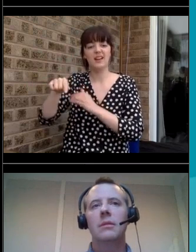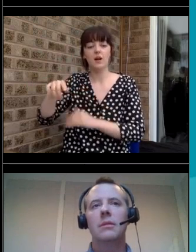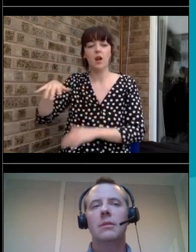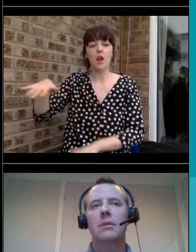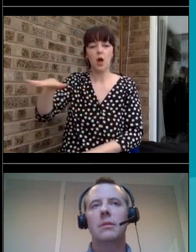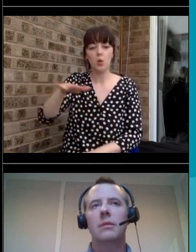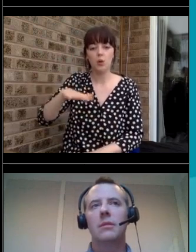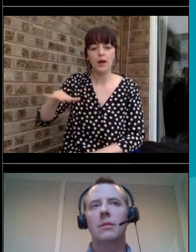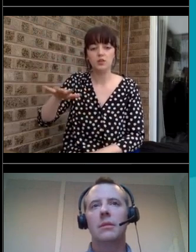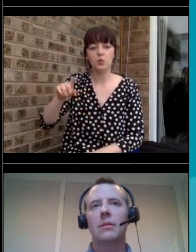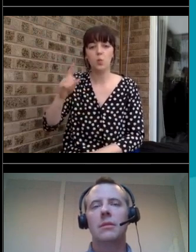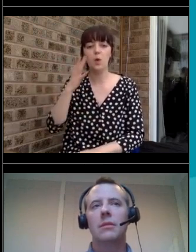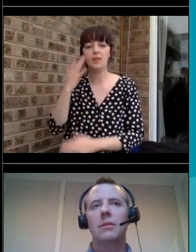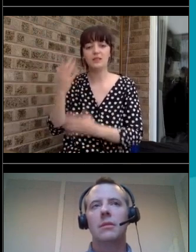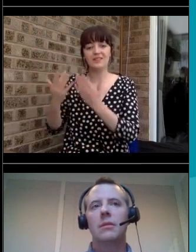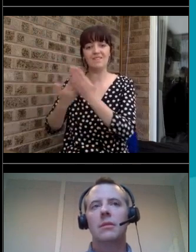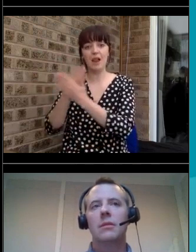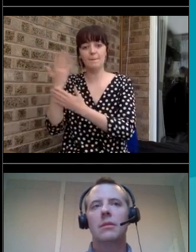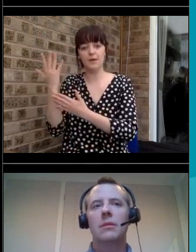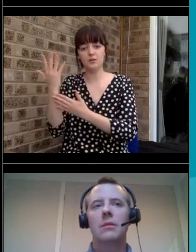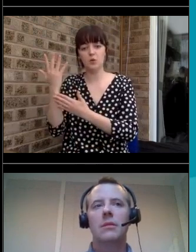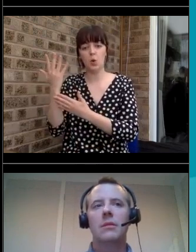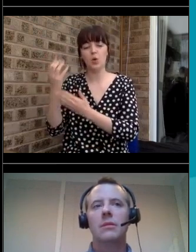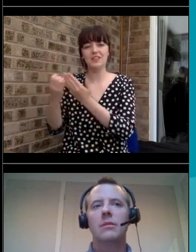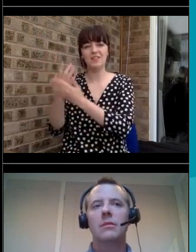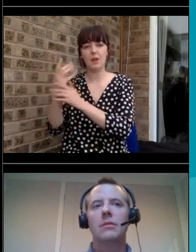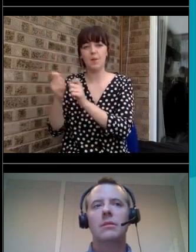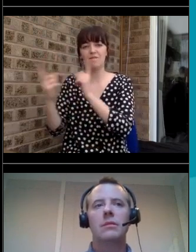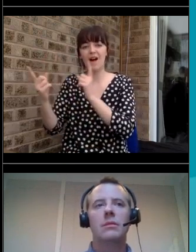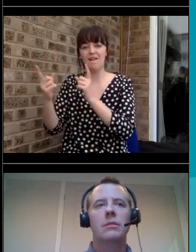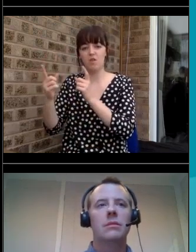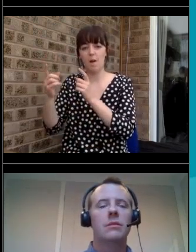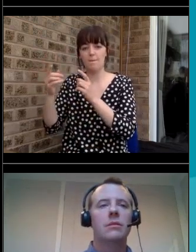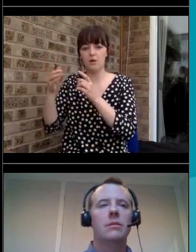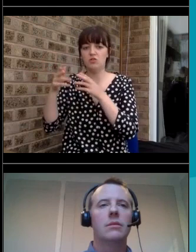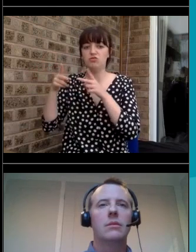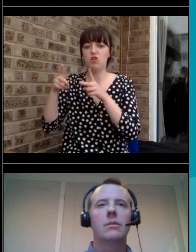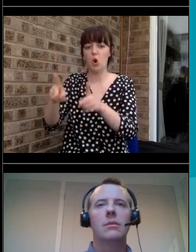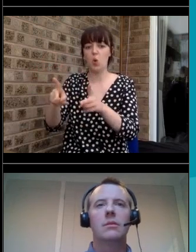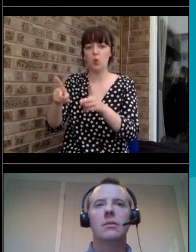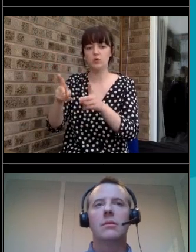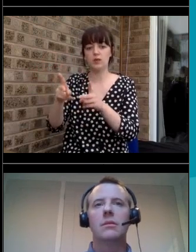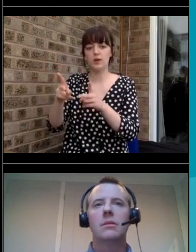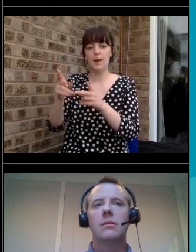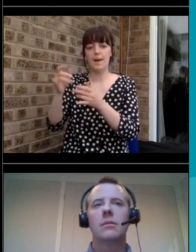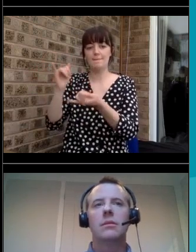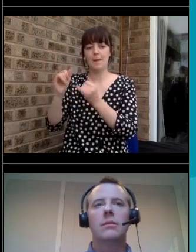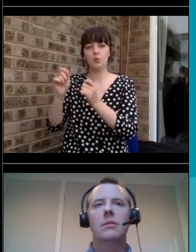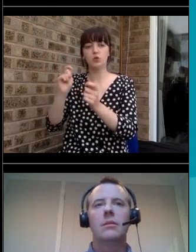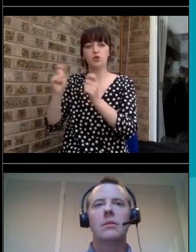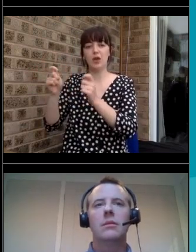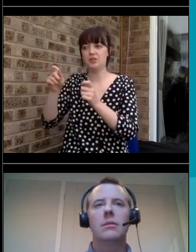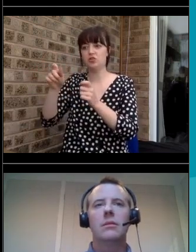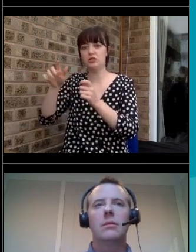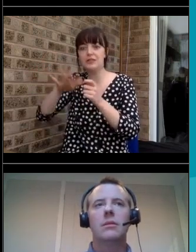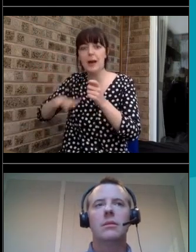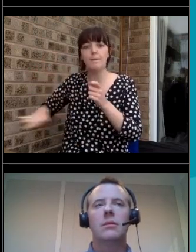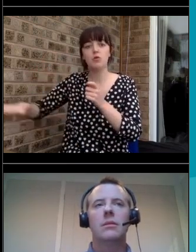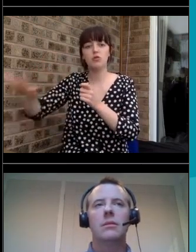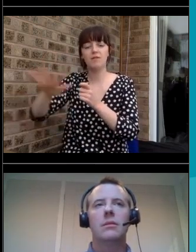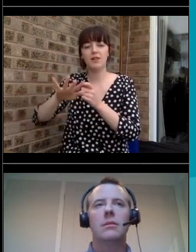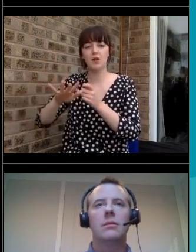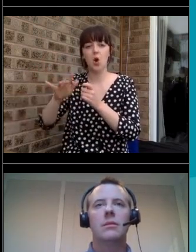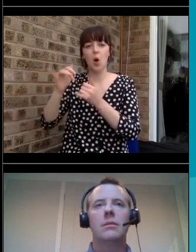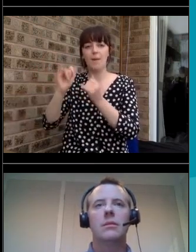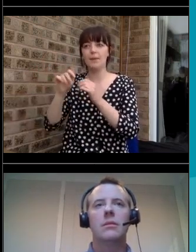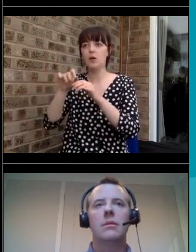or near the alignment that might have an increase, significant change in the topography or proximity to buildings, utilities,